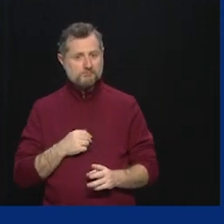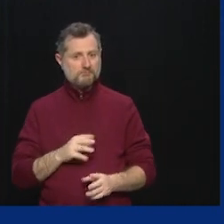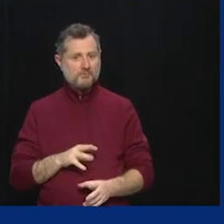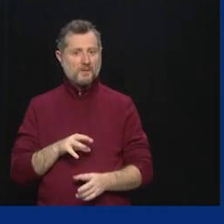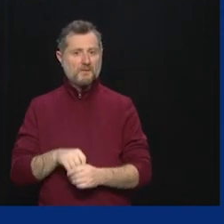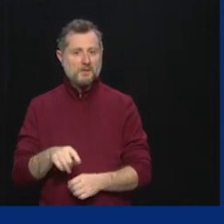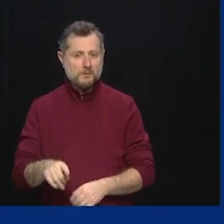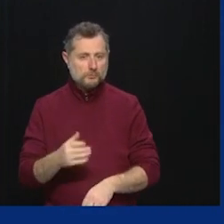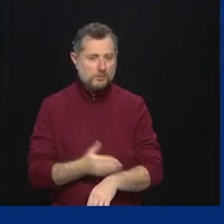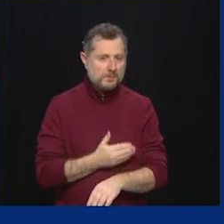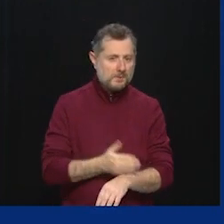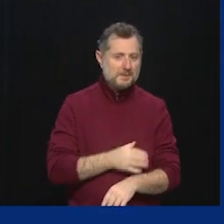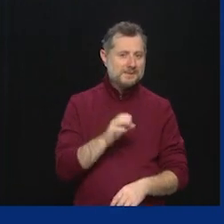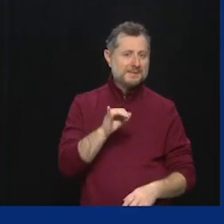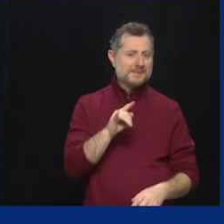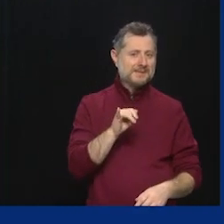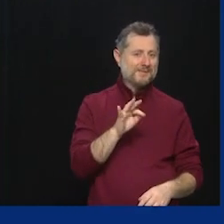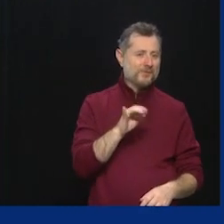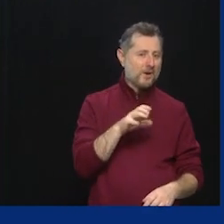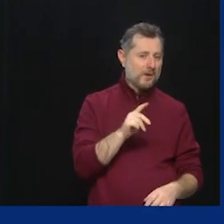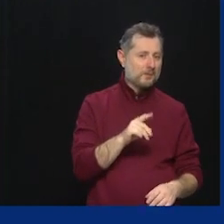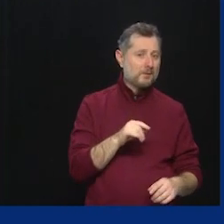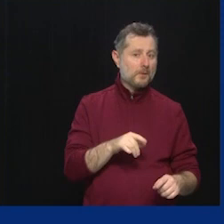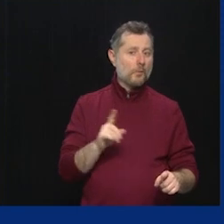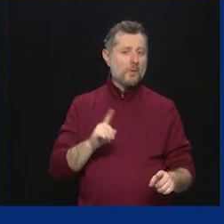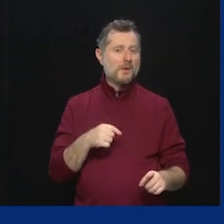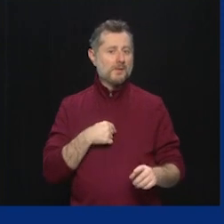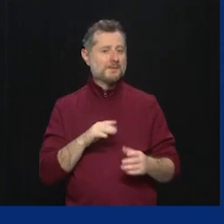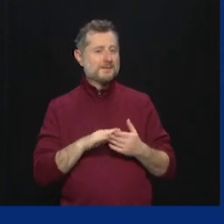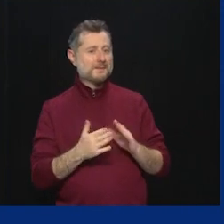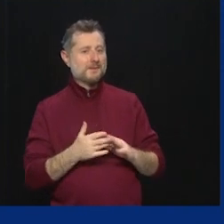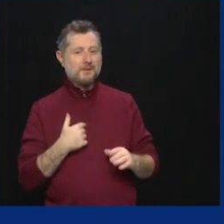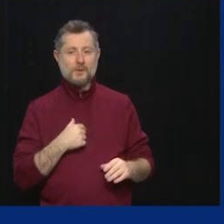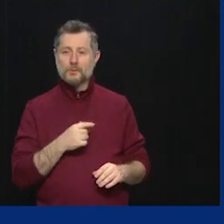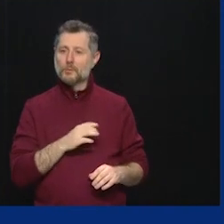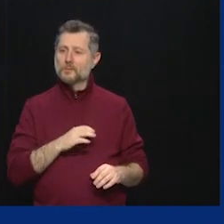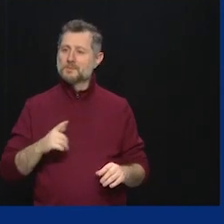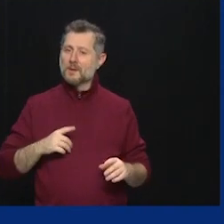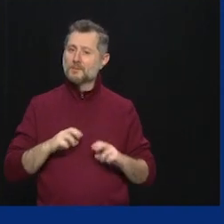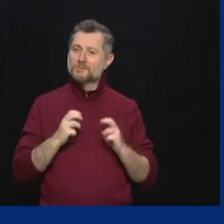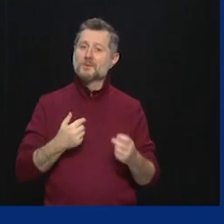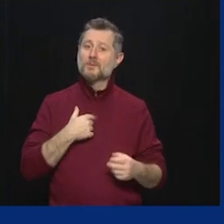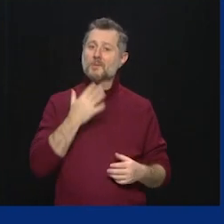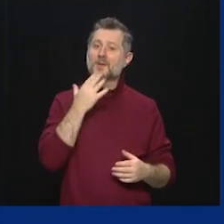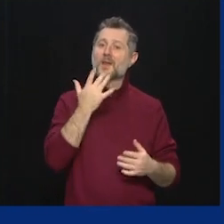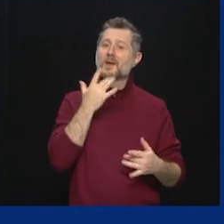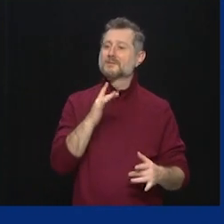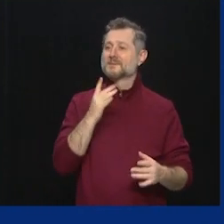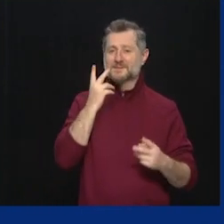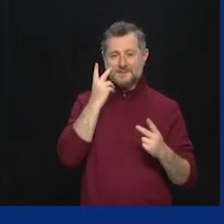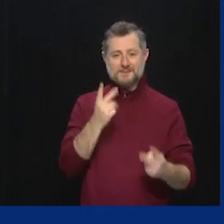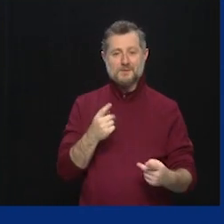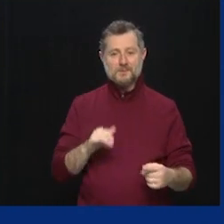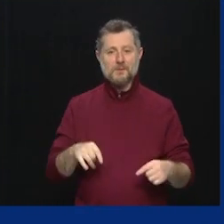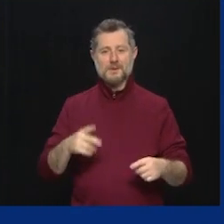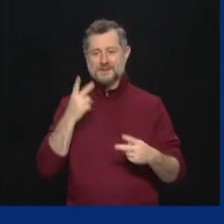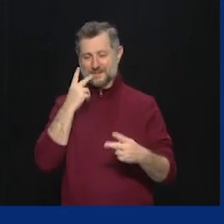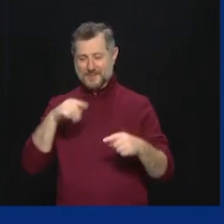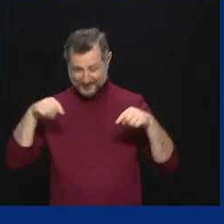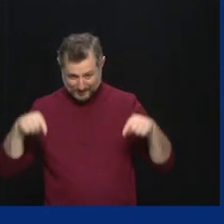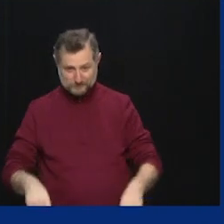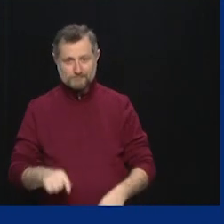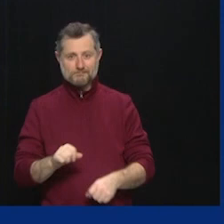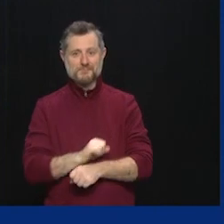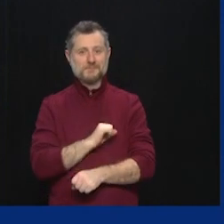my time in the City Council. I've been blessed to see that project happen, and now I'm very blessed to see this project happen. And I can't